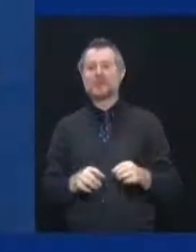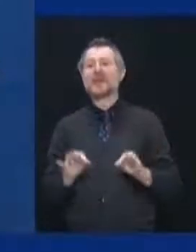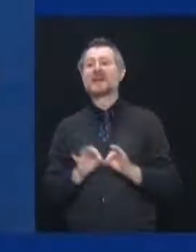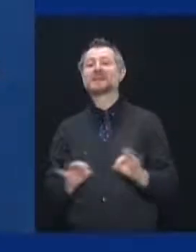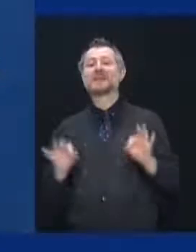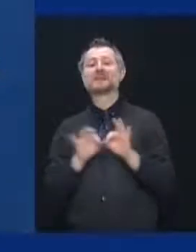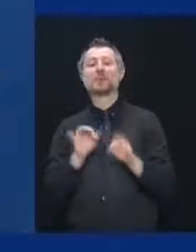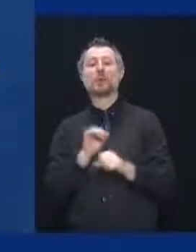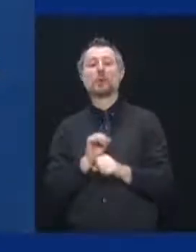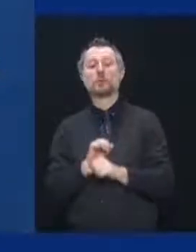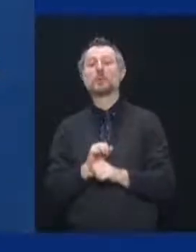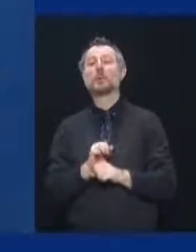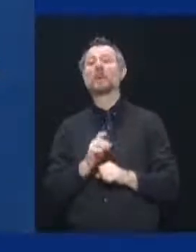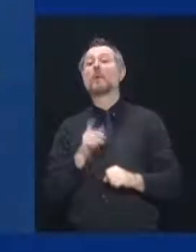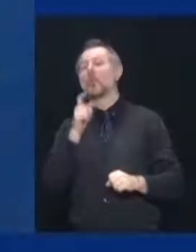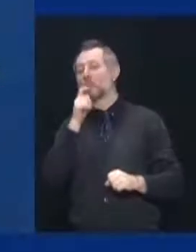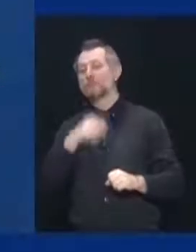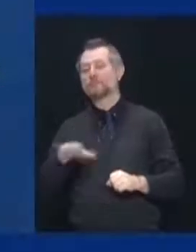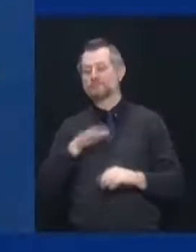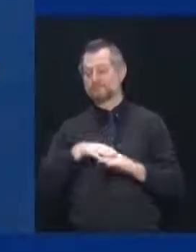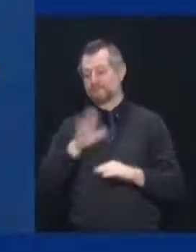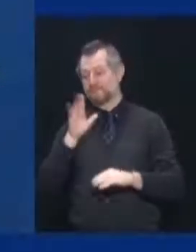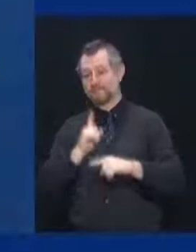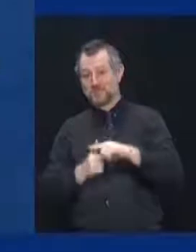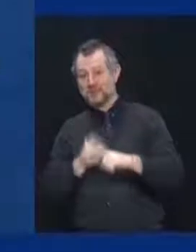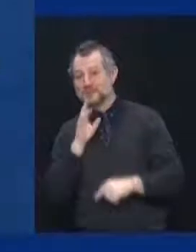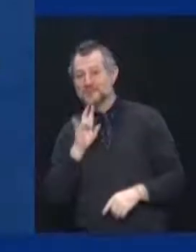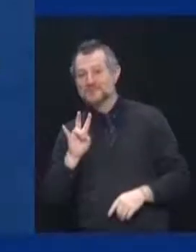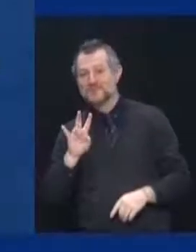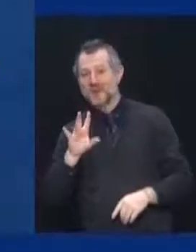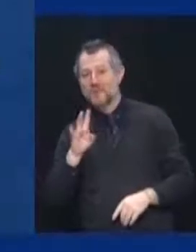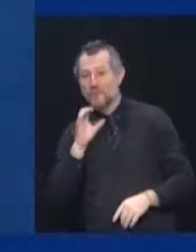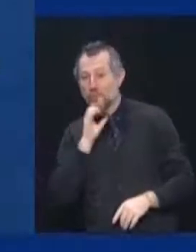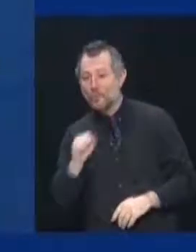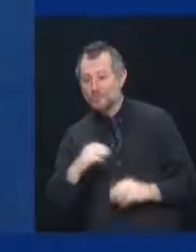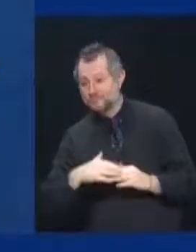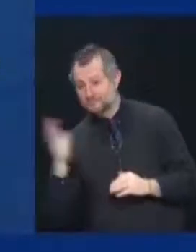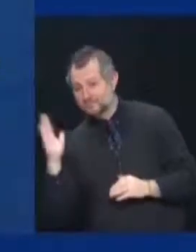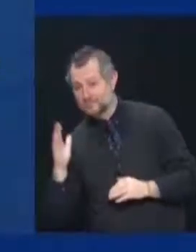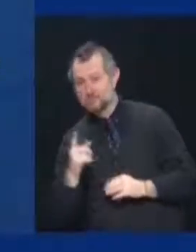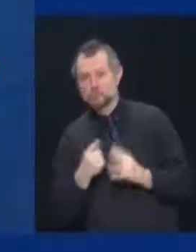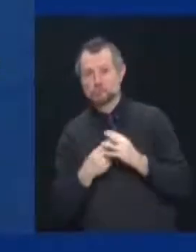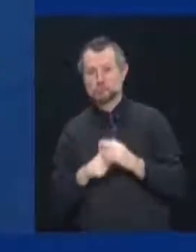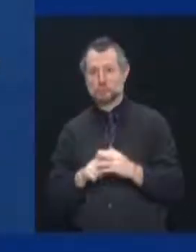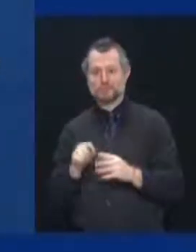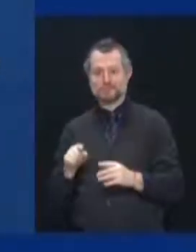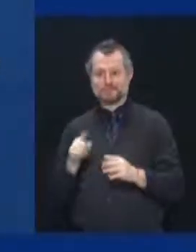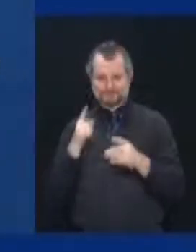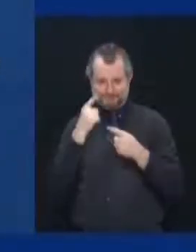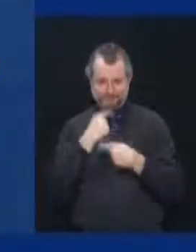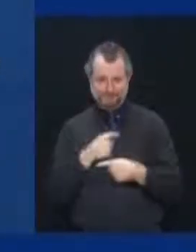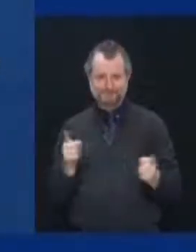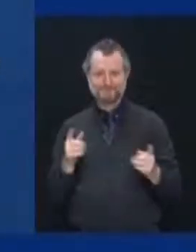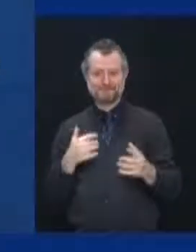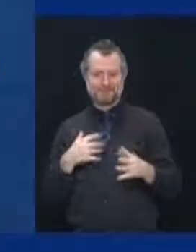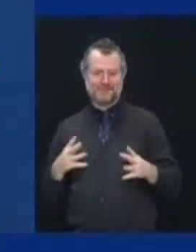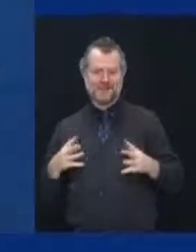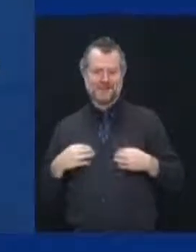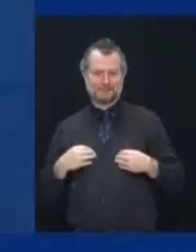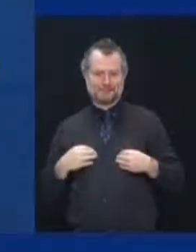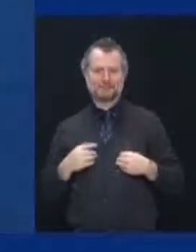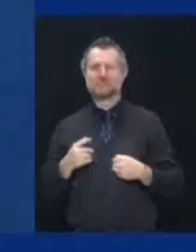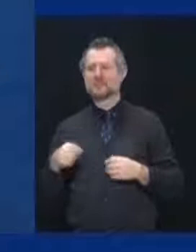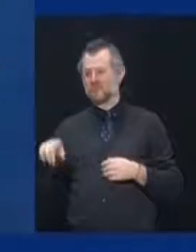and 75 old plus. That was the original federal guidance. We accepted it, other states accepted